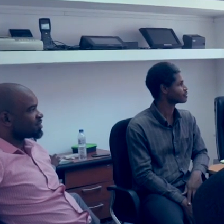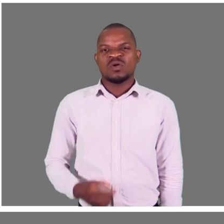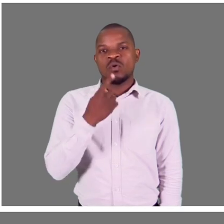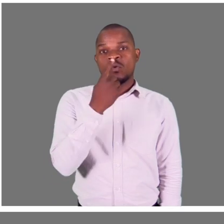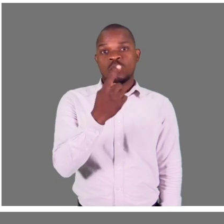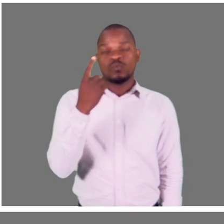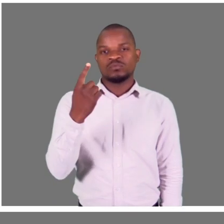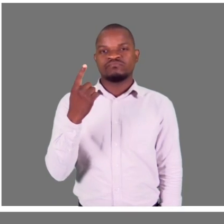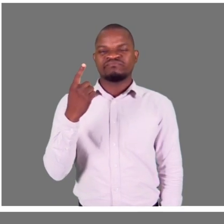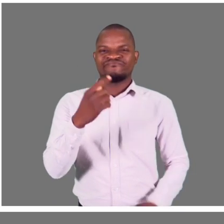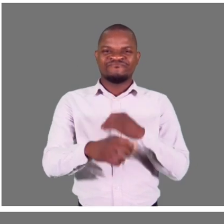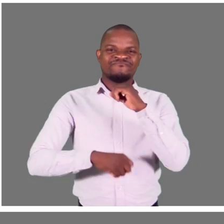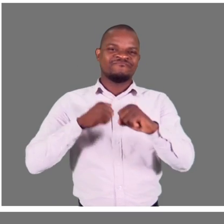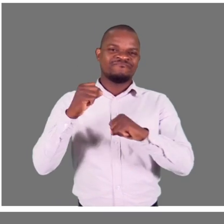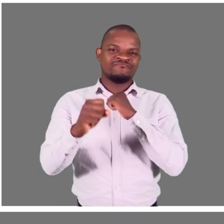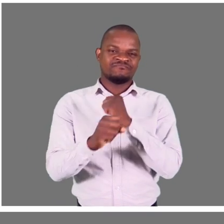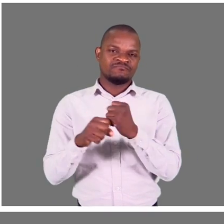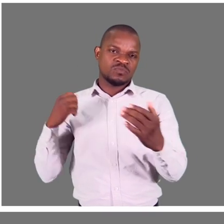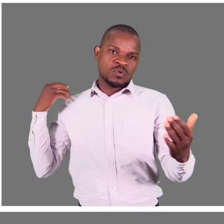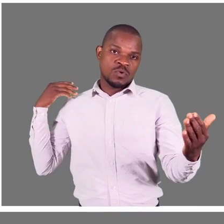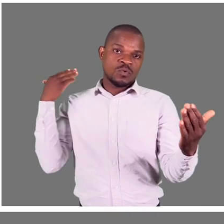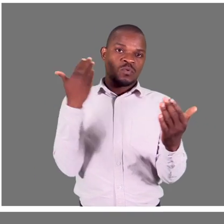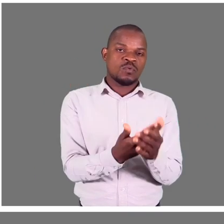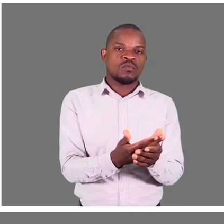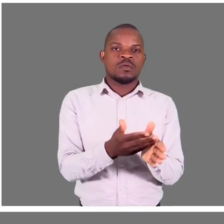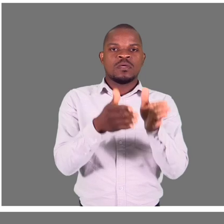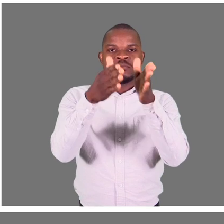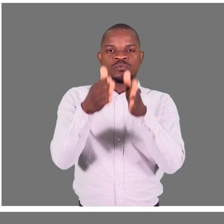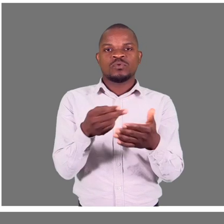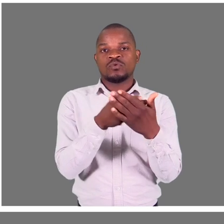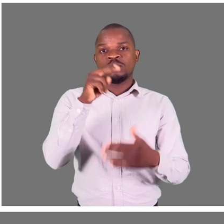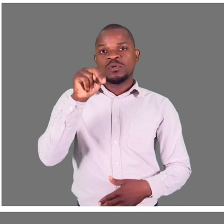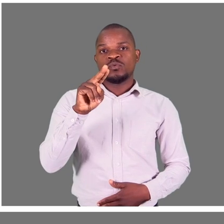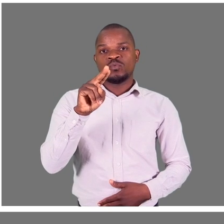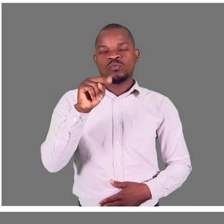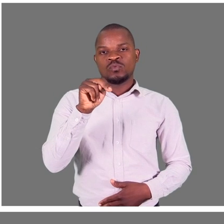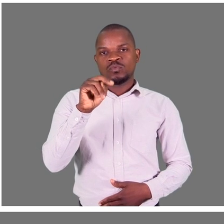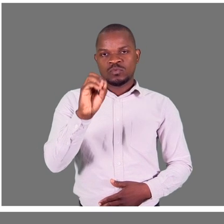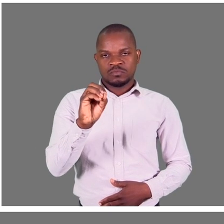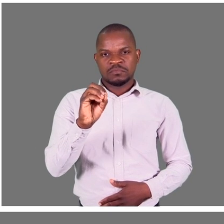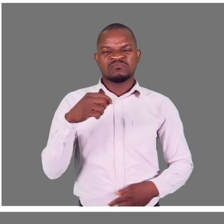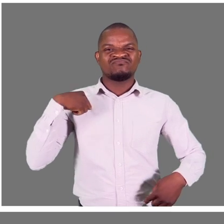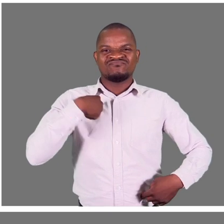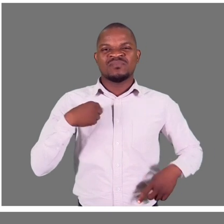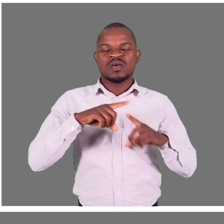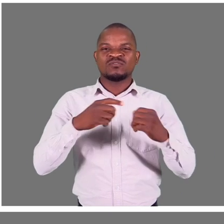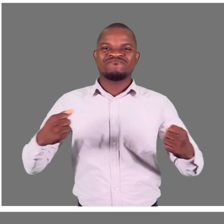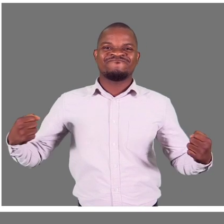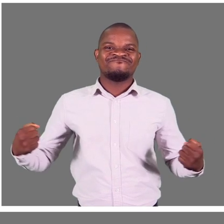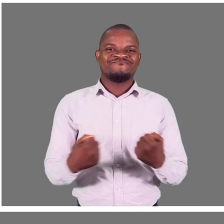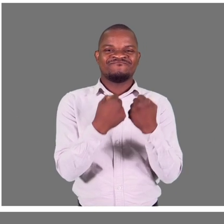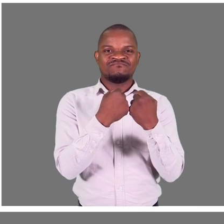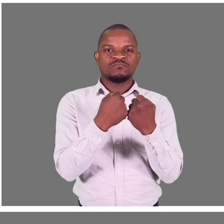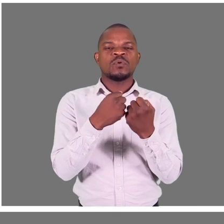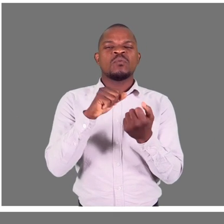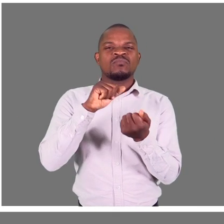11 years after Nuno Anselmo had suffered a disease that caused a medial injury, he